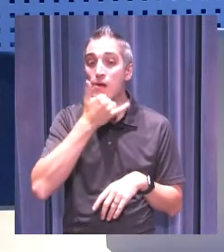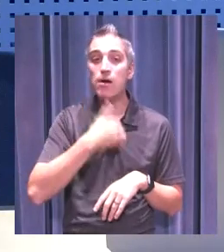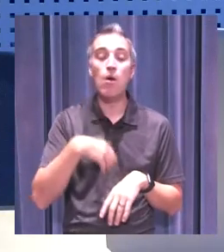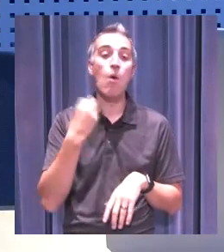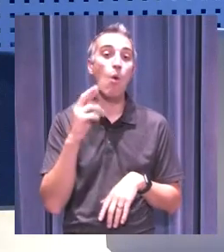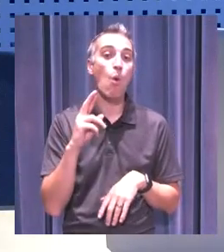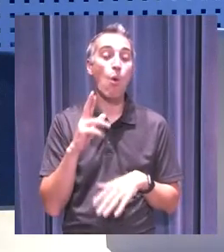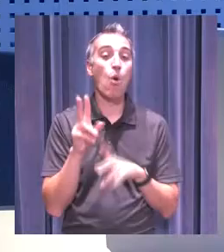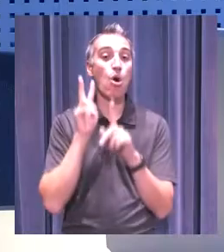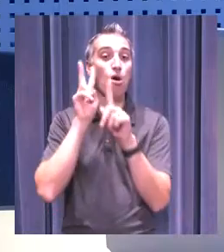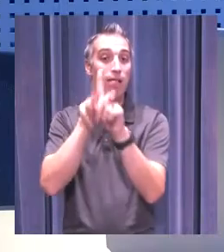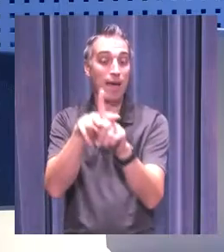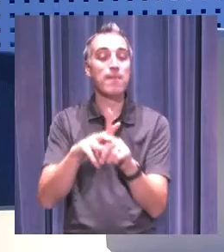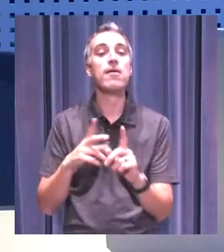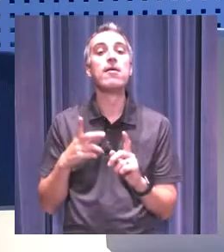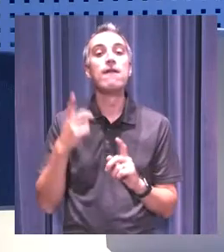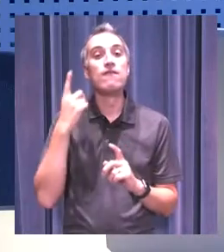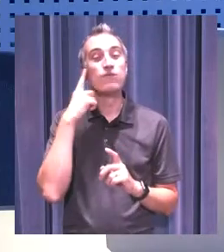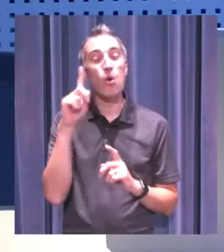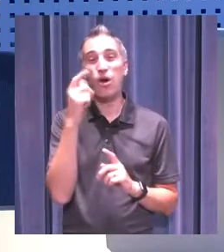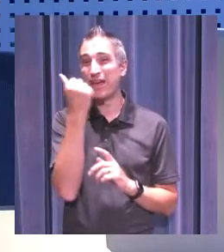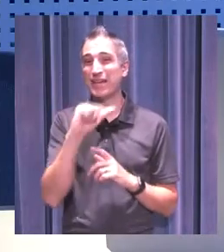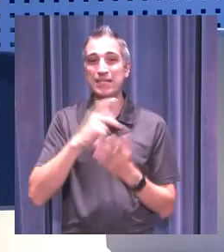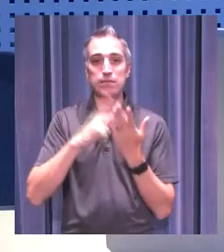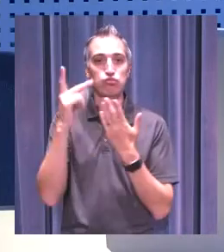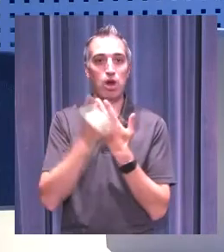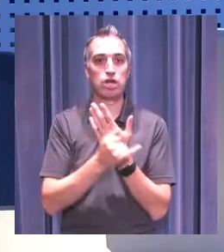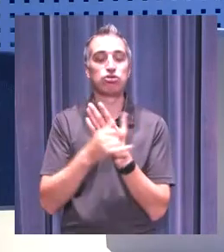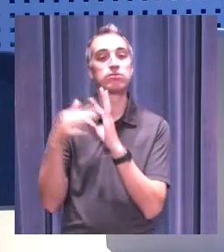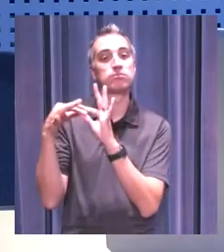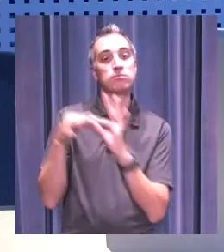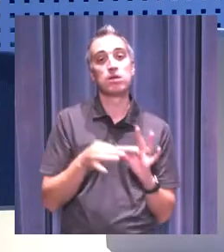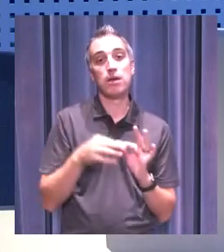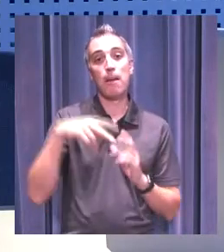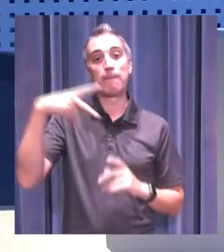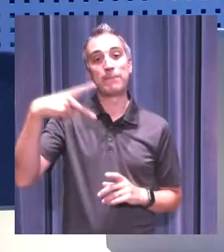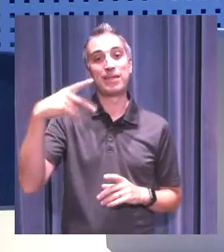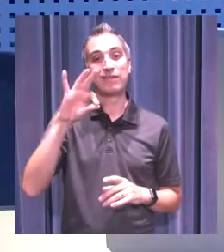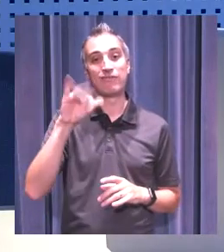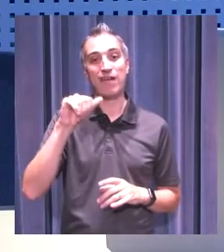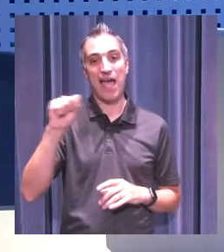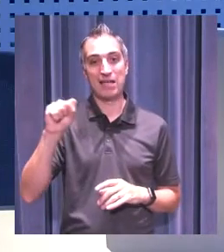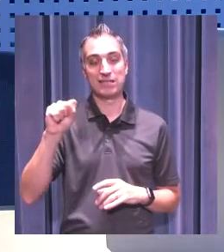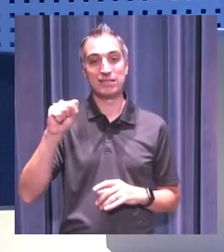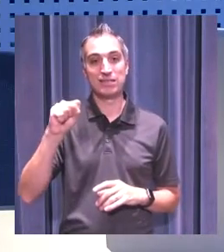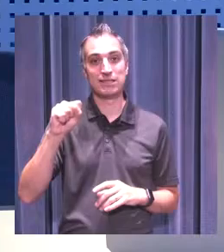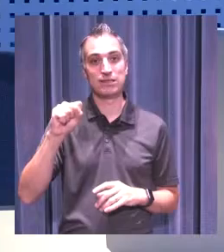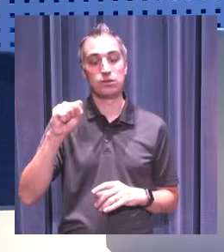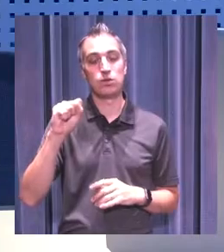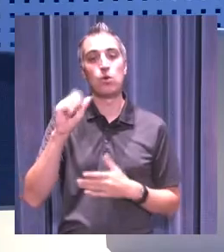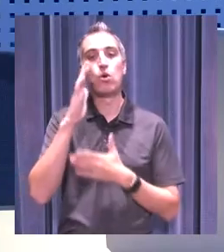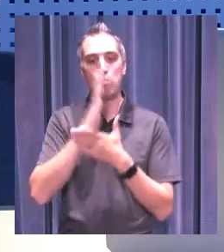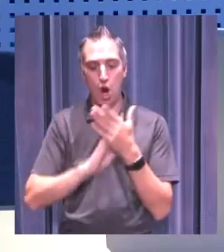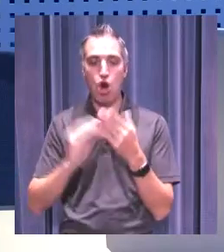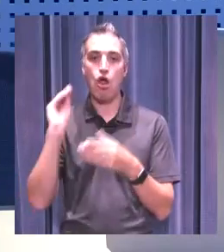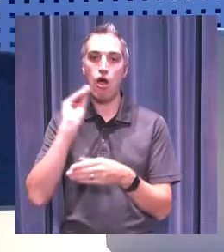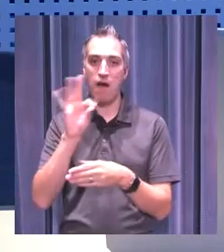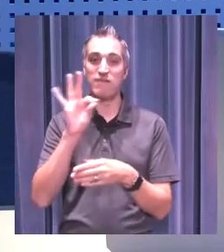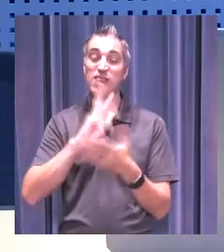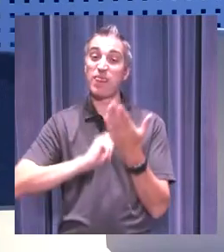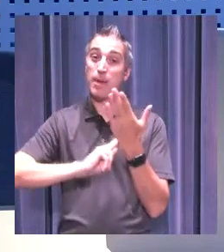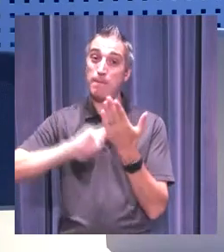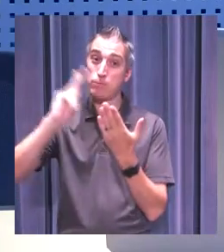or claim that I might file on any project where the use of PFAS were as part of the project,